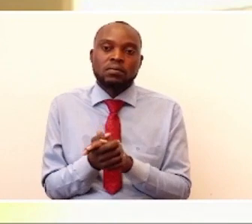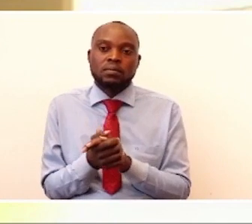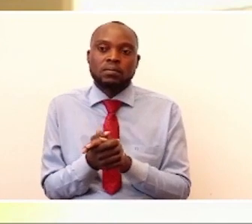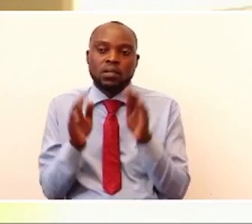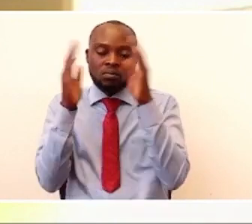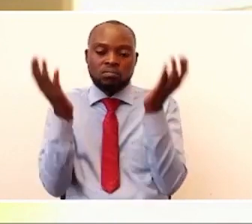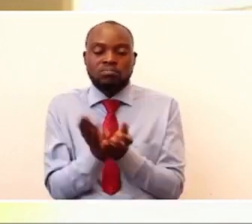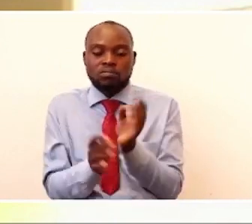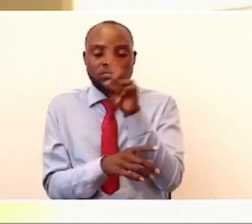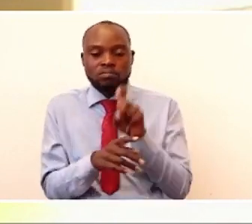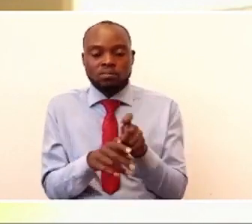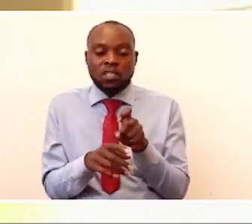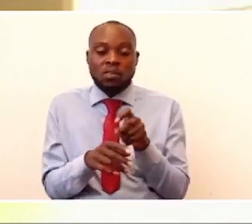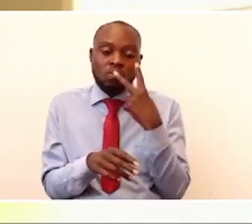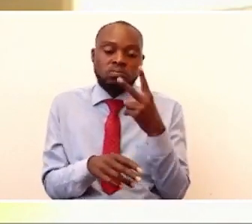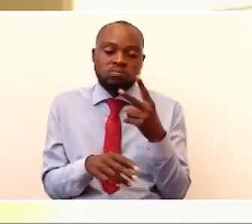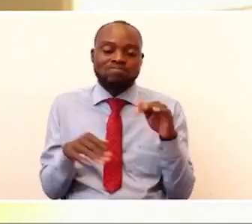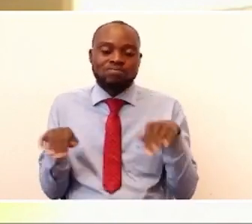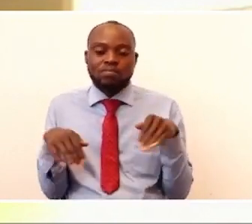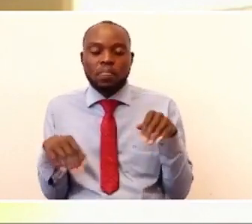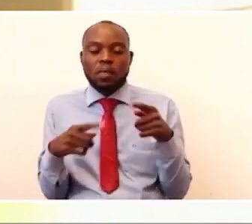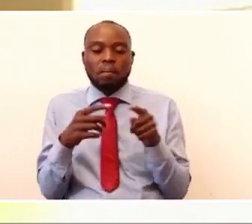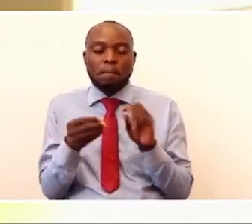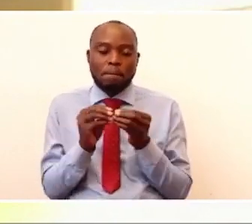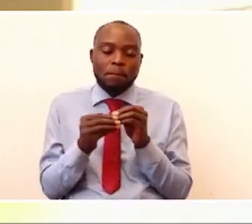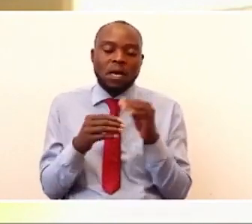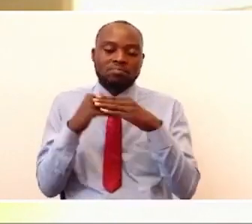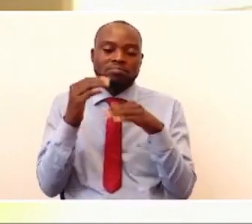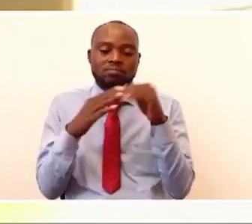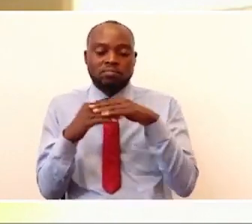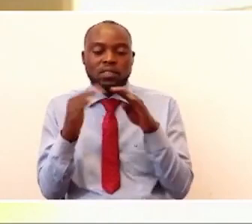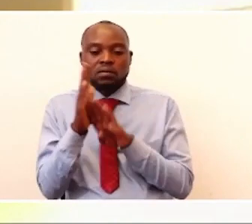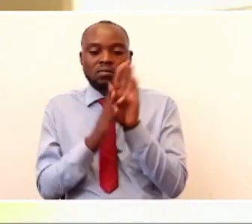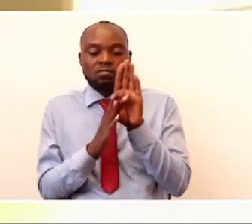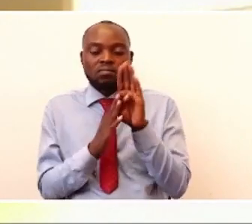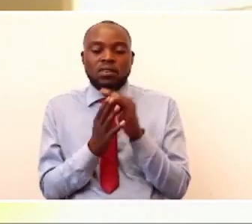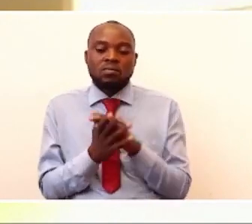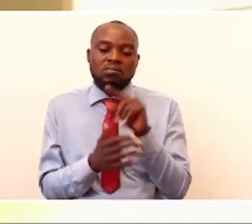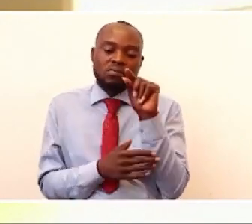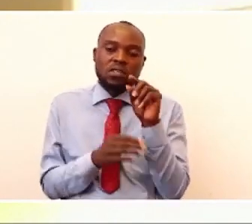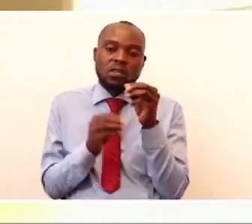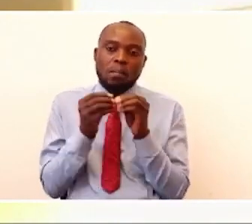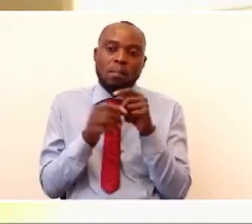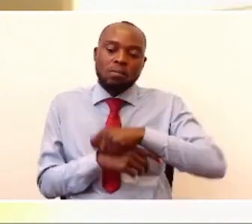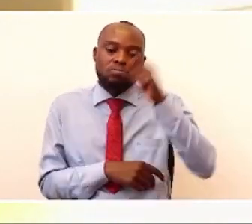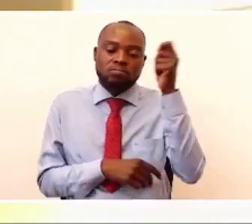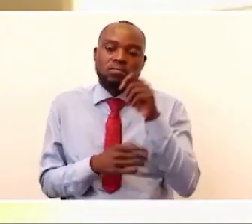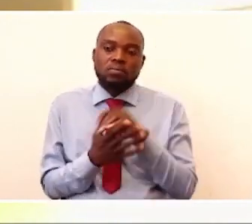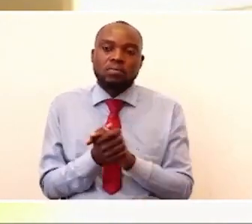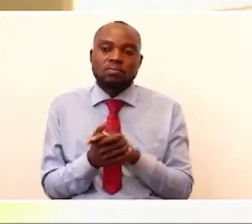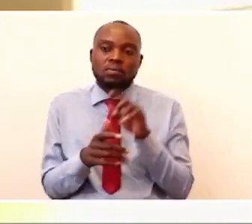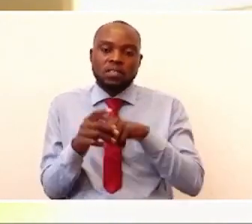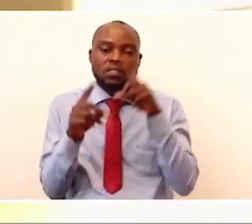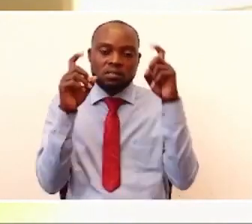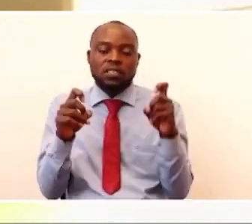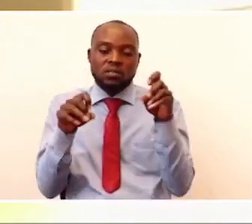has still some weakness in terms of infrastructure to develop, especially if he wants to really promote financial inclusion through digital